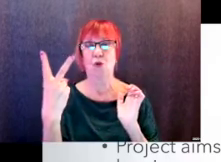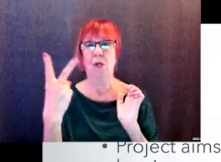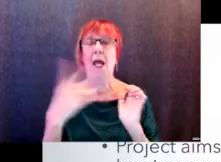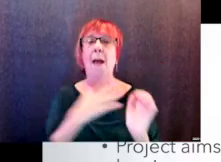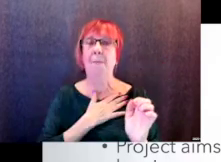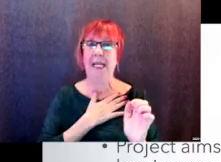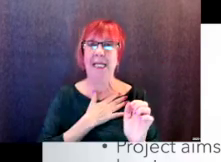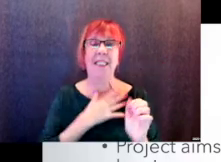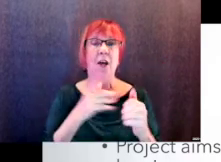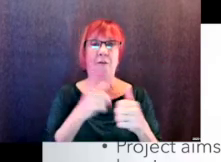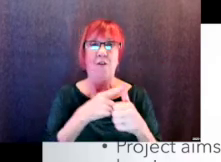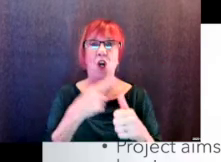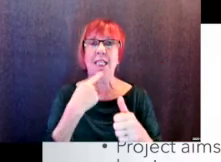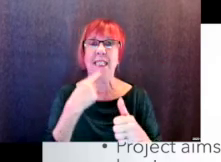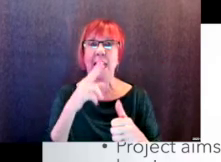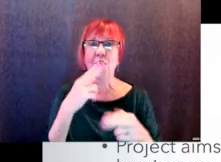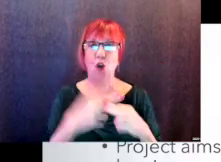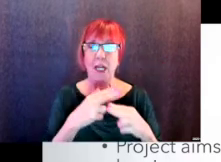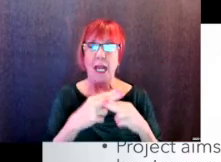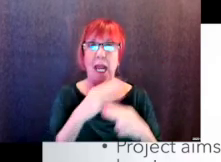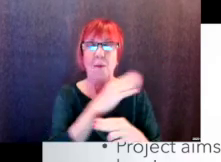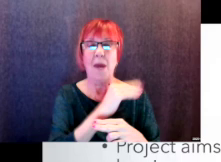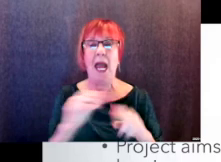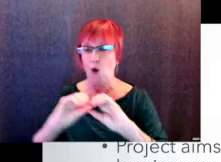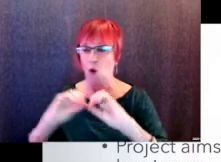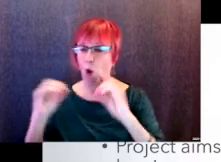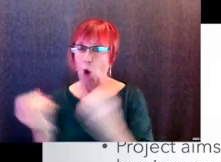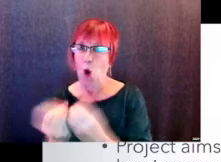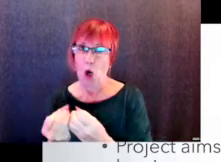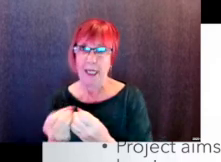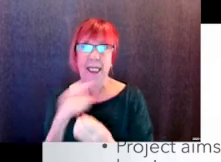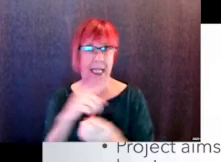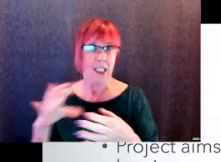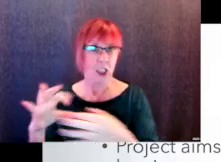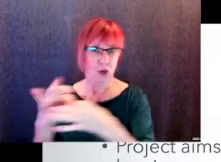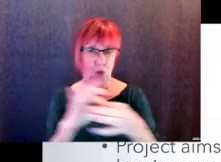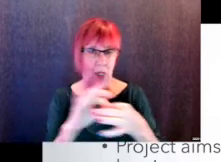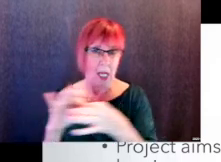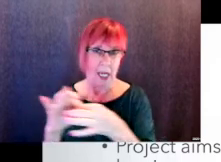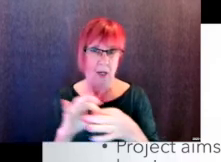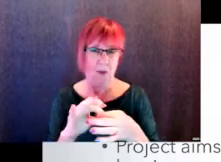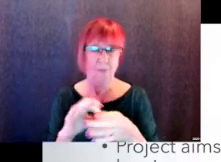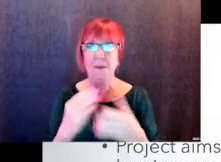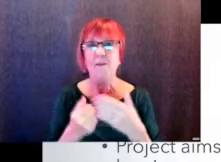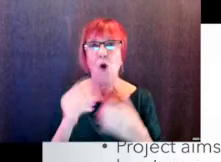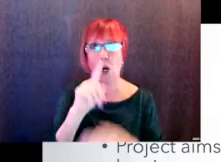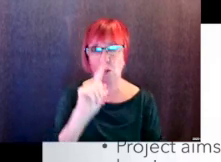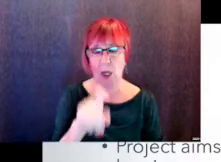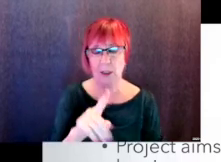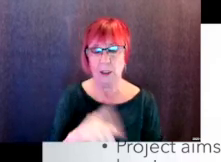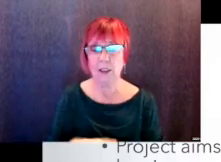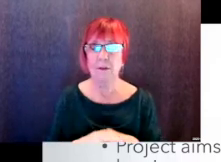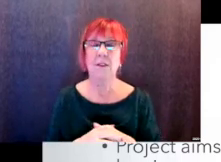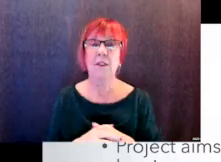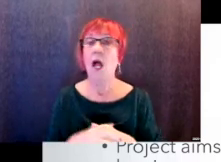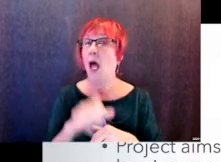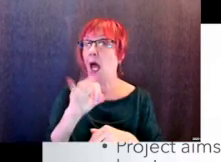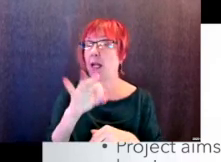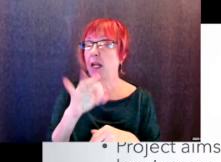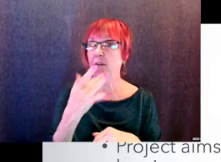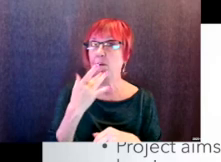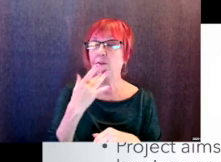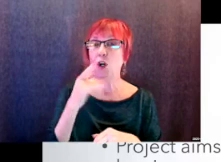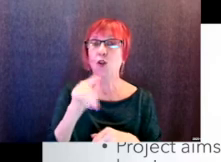bicycles that cannot afford cars, along with reducing greenhouse gas emissions and